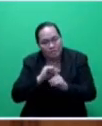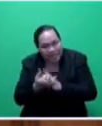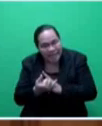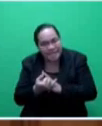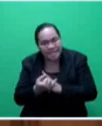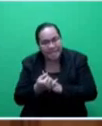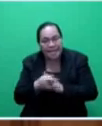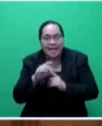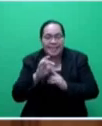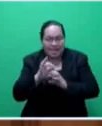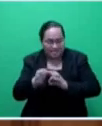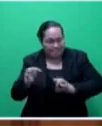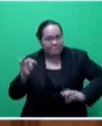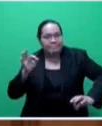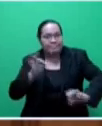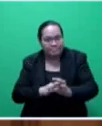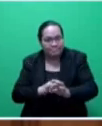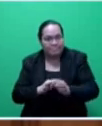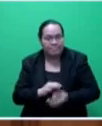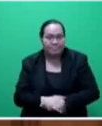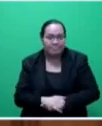and replacing that